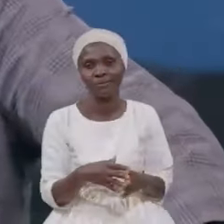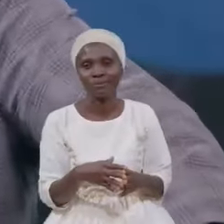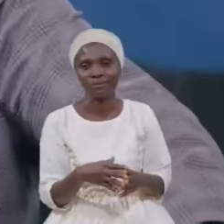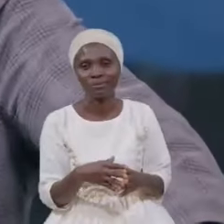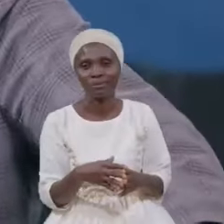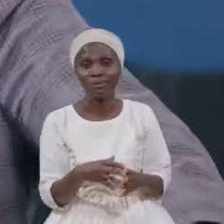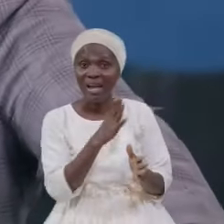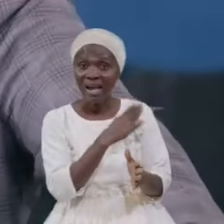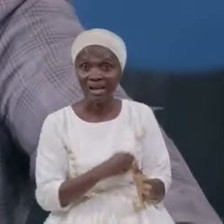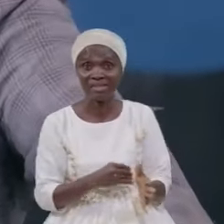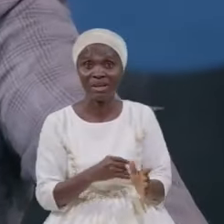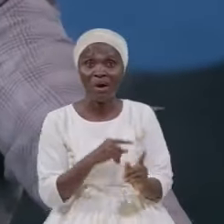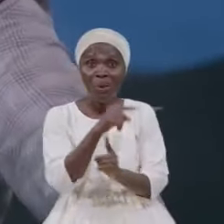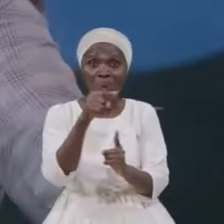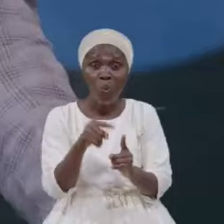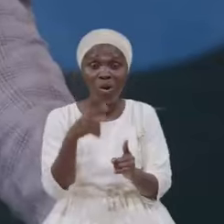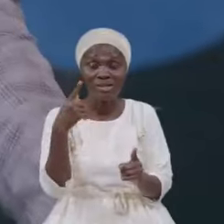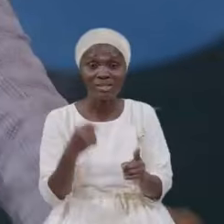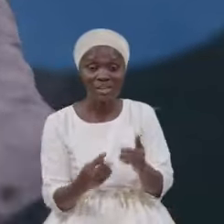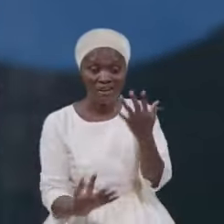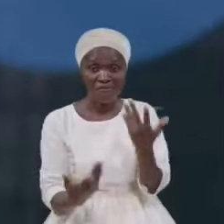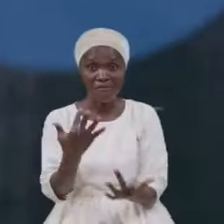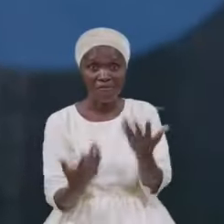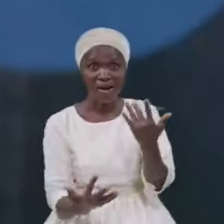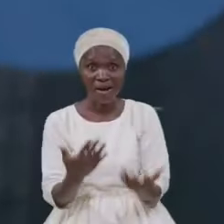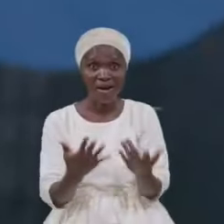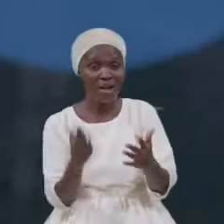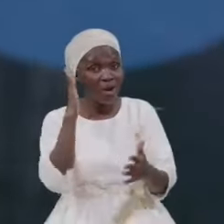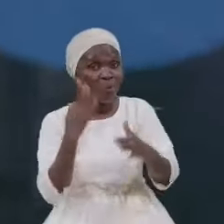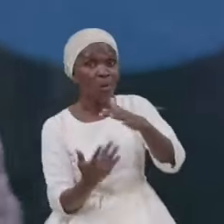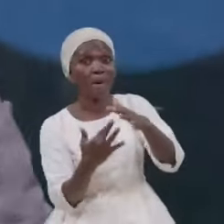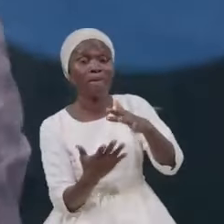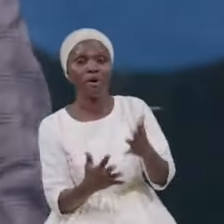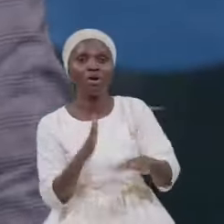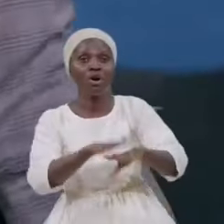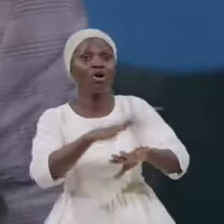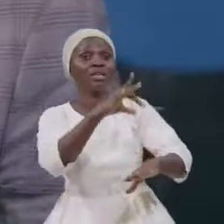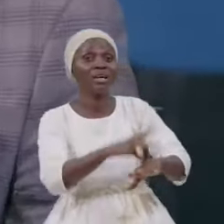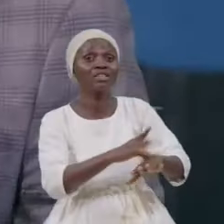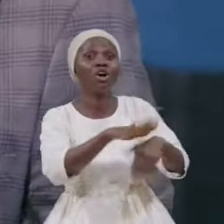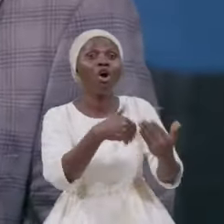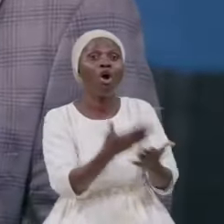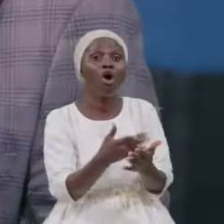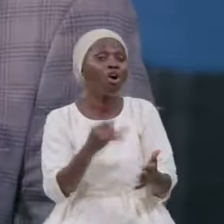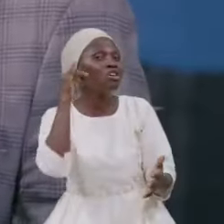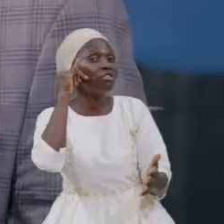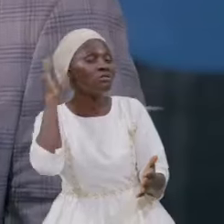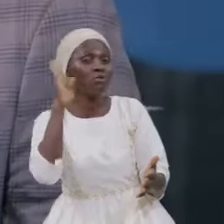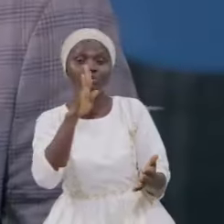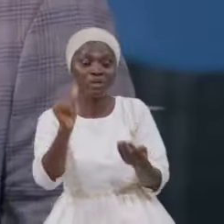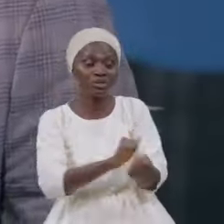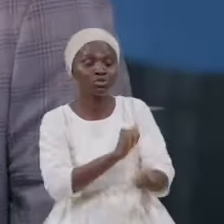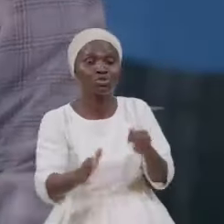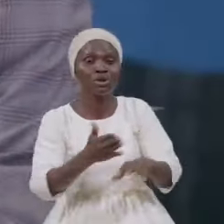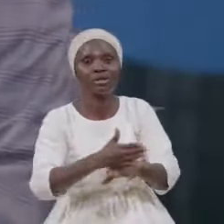the phones will be burnt away and they'll melt away. And yet, that thing on the phone, the pornography